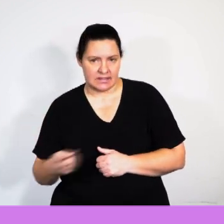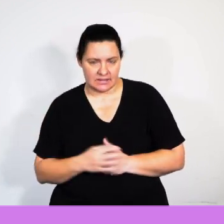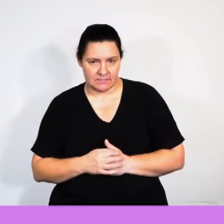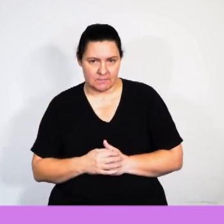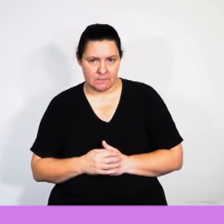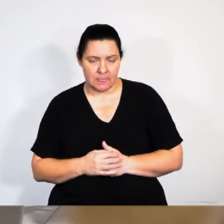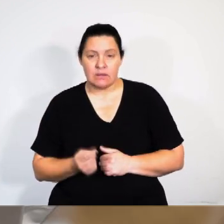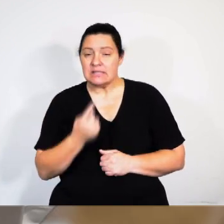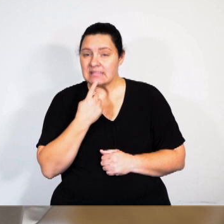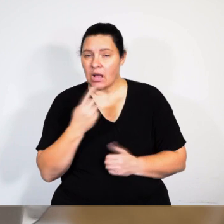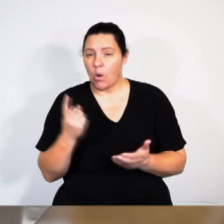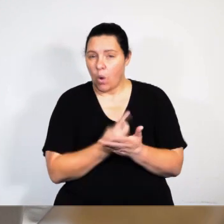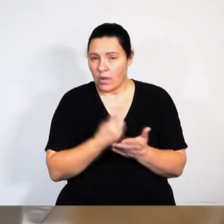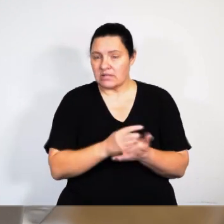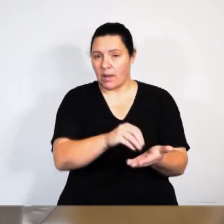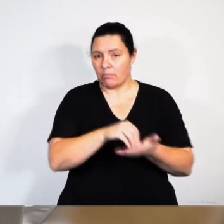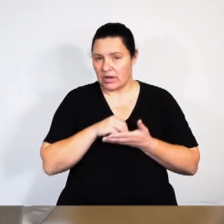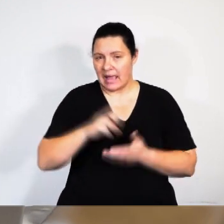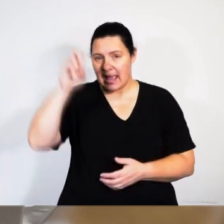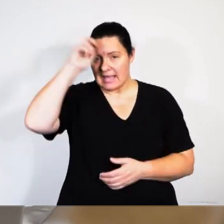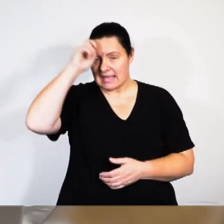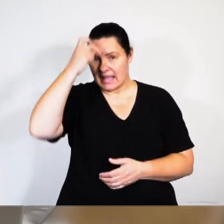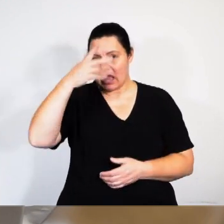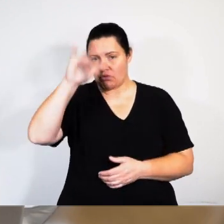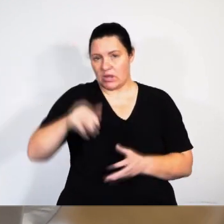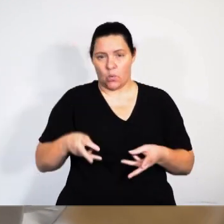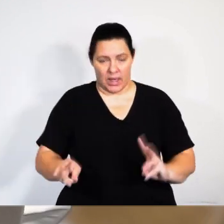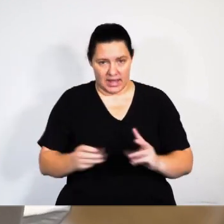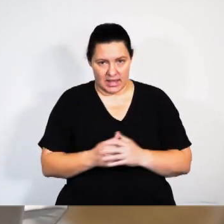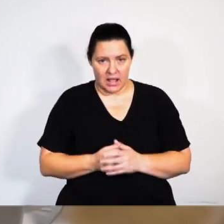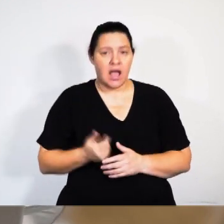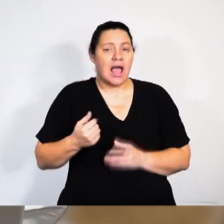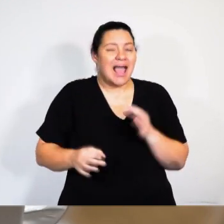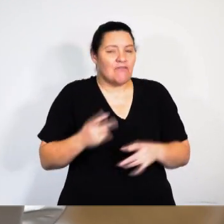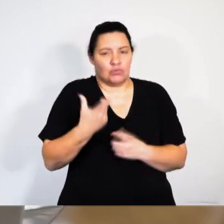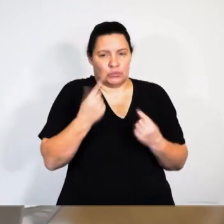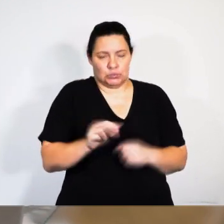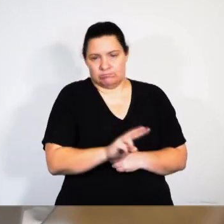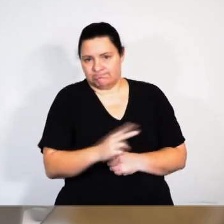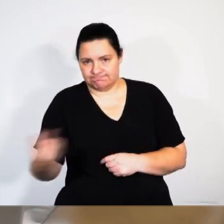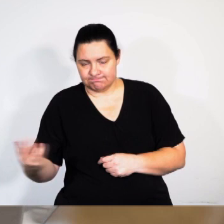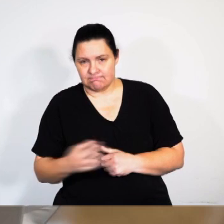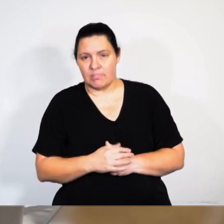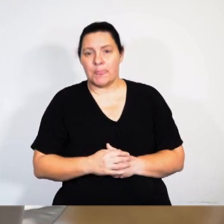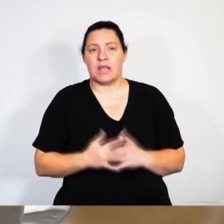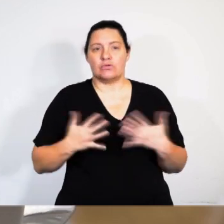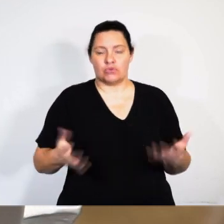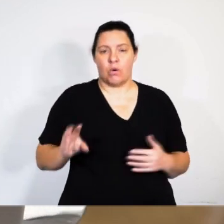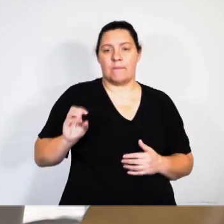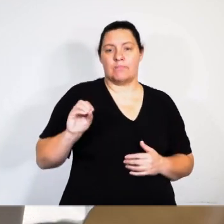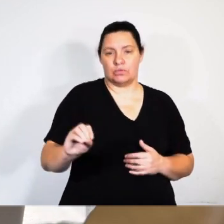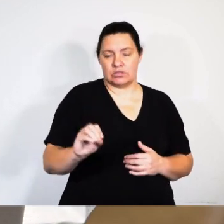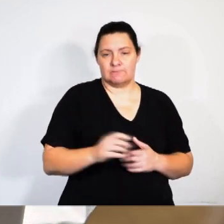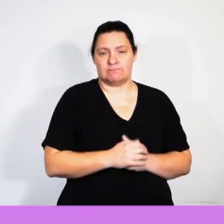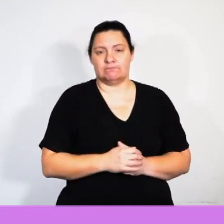centimeter. Remember, we said we must always bring along the King Harry method whenever we do conversion questions.